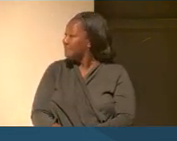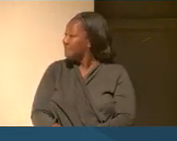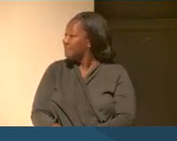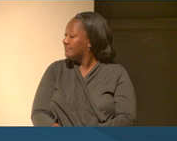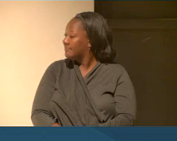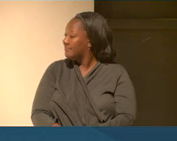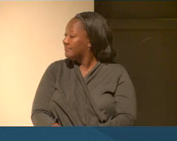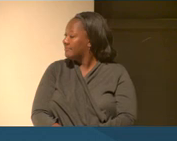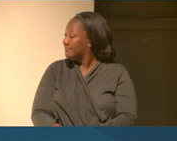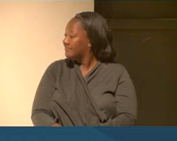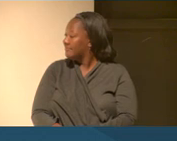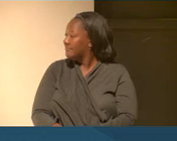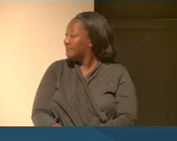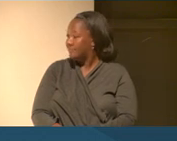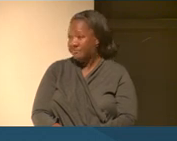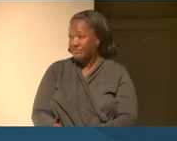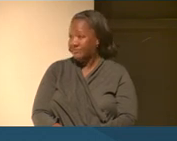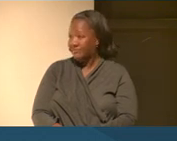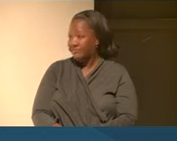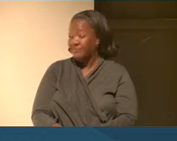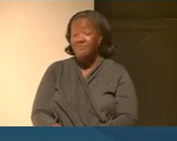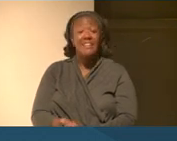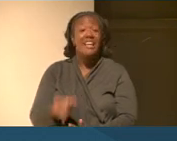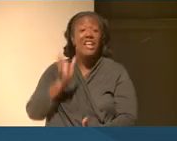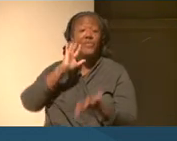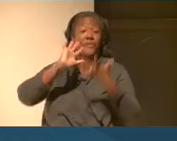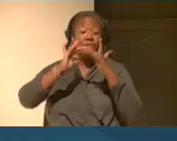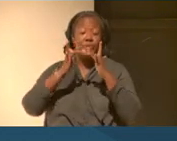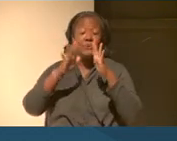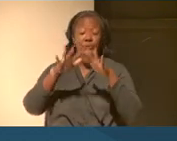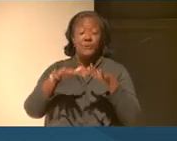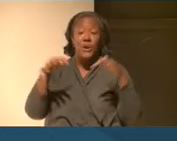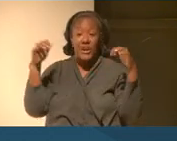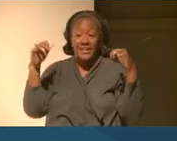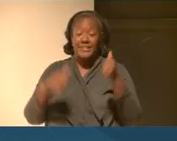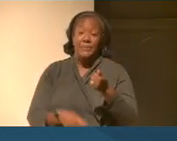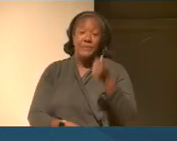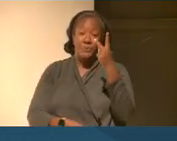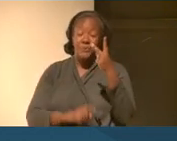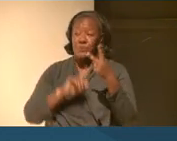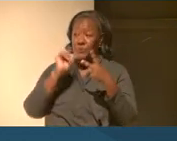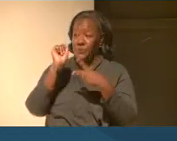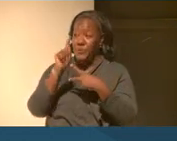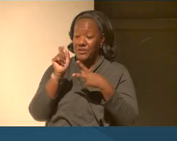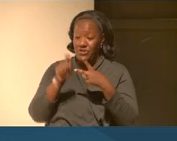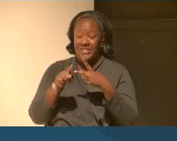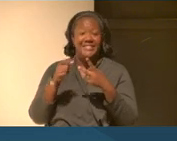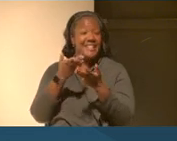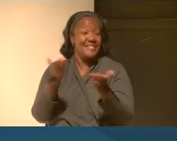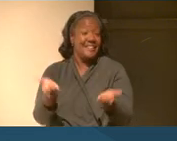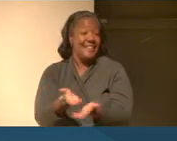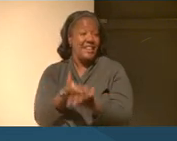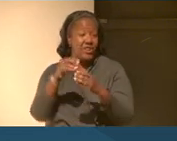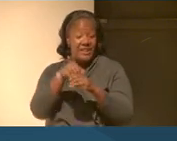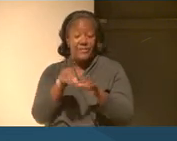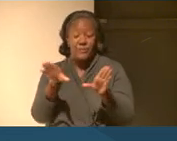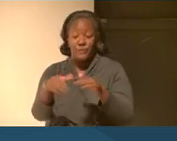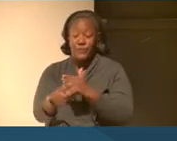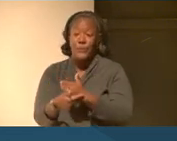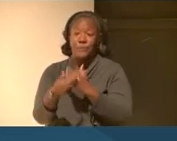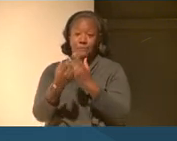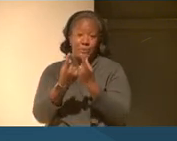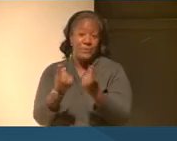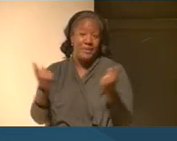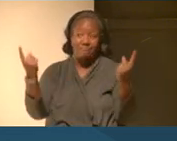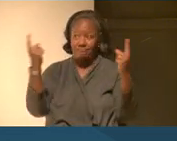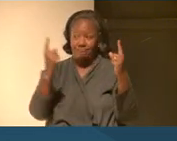All right, so on behalf of the virtual audience, we have two questions. And of course, colleagues here in the auditorium can also